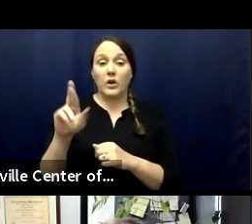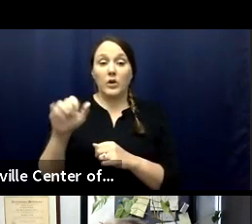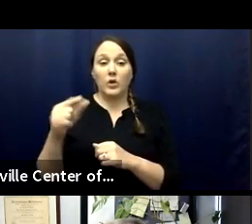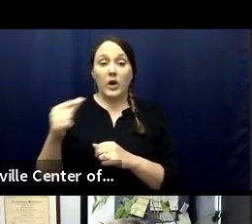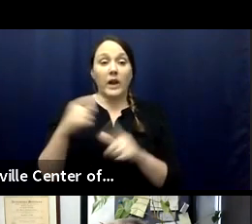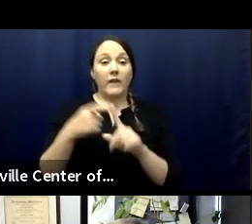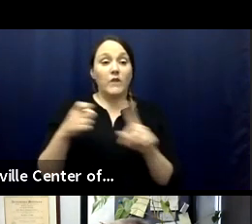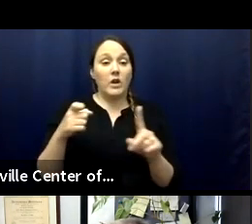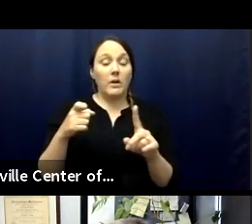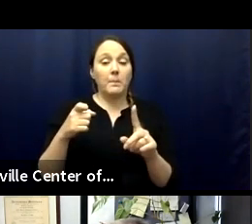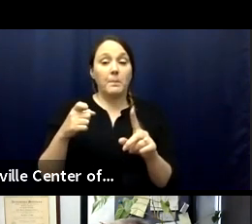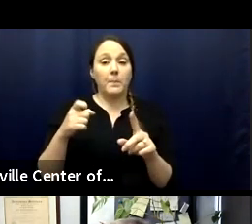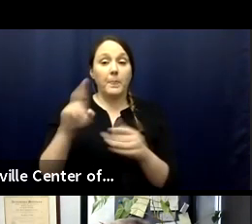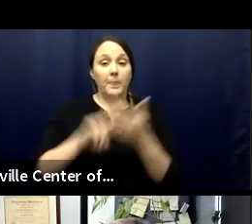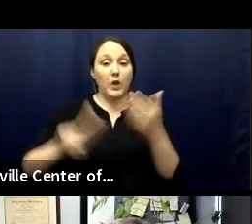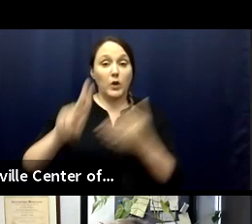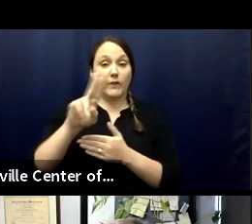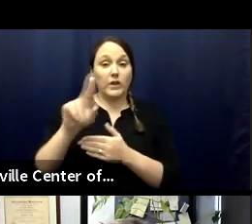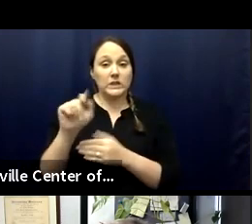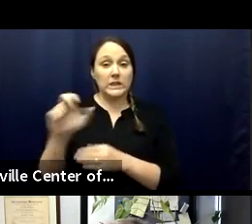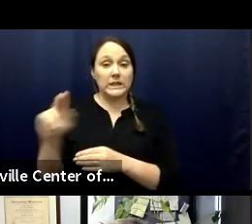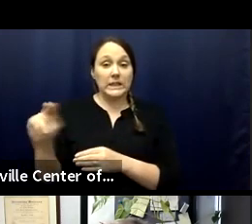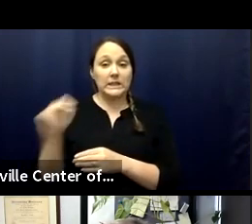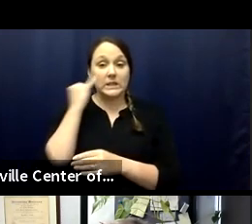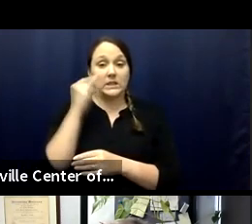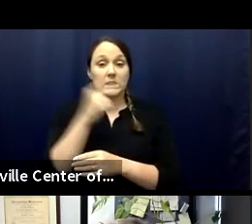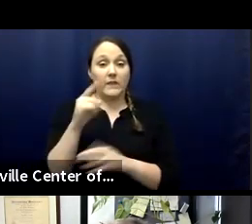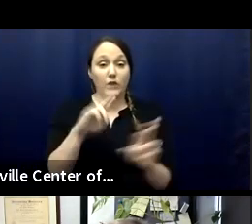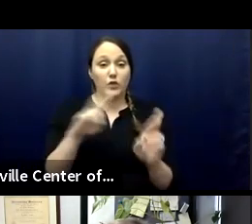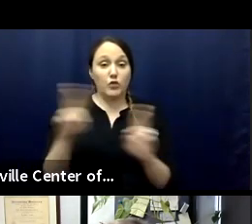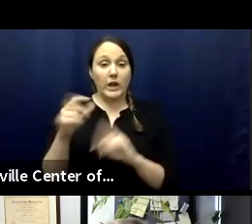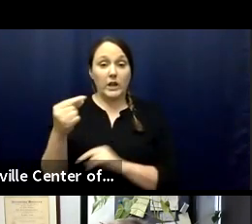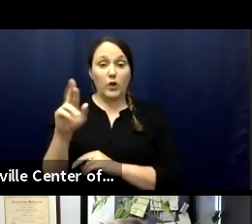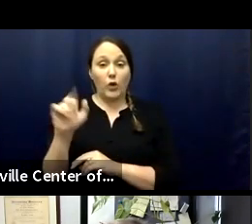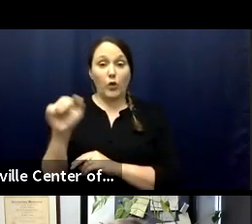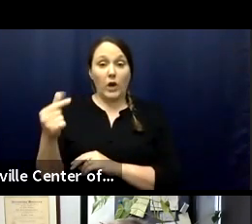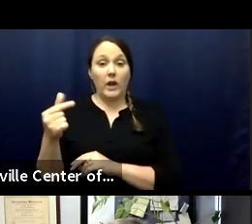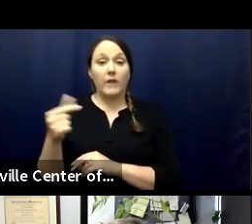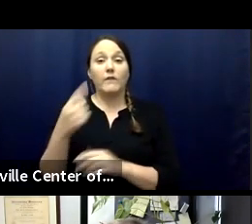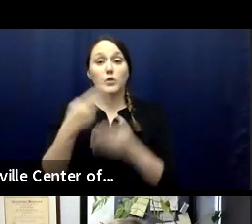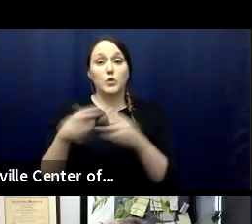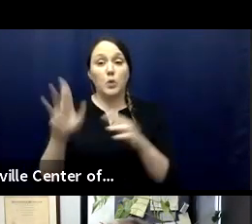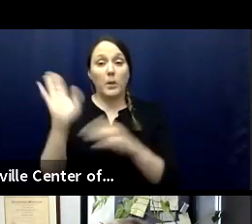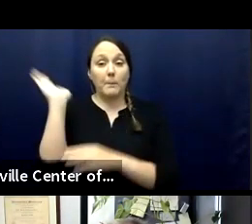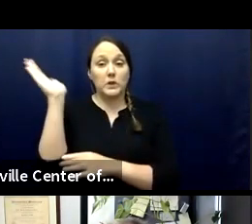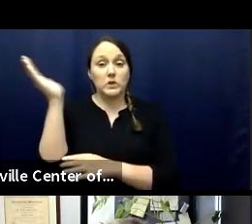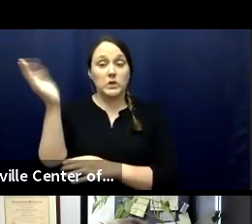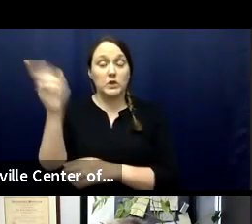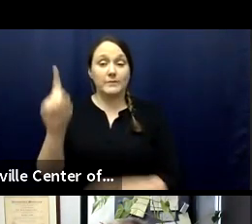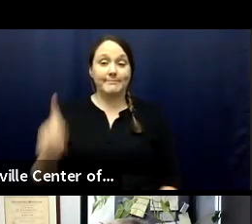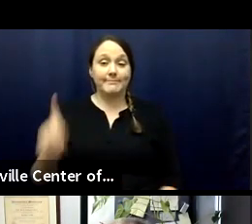Tennessee. If you are ready, Dr. Gregg, for a short presentation.